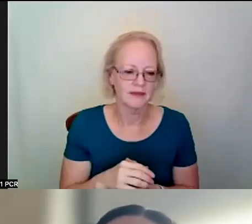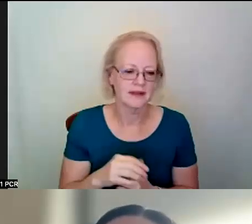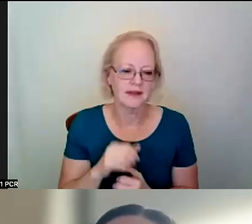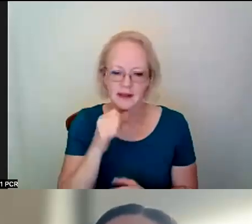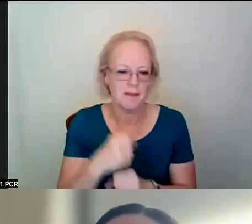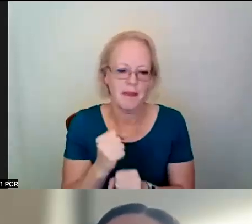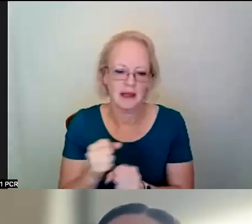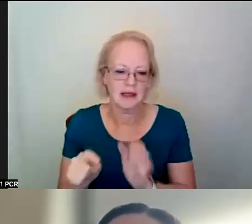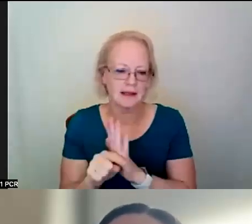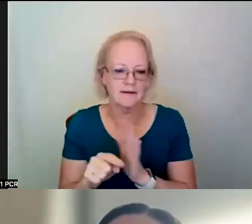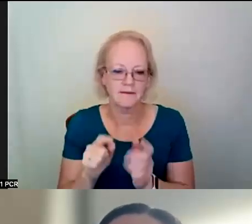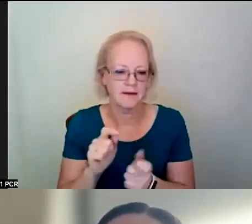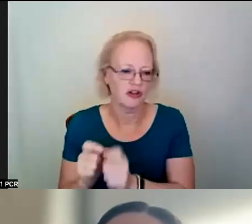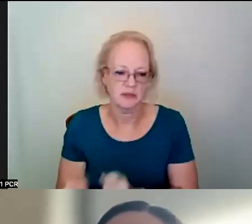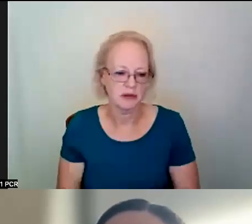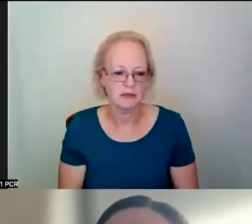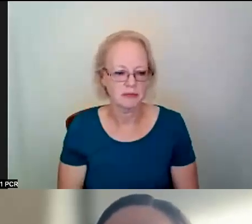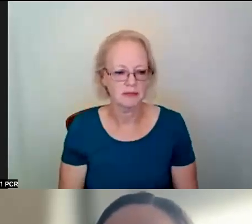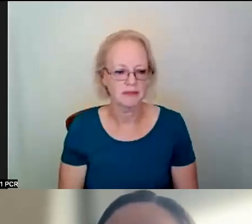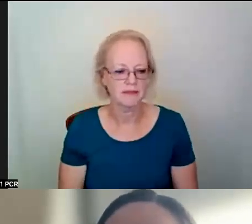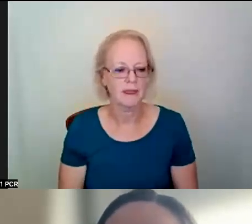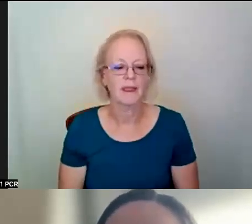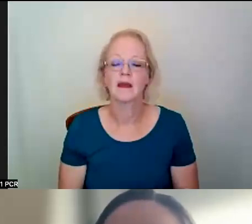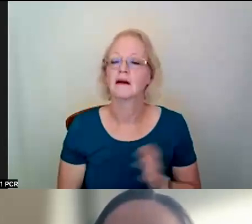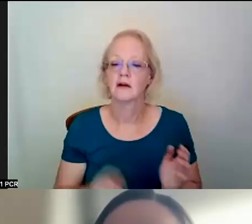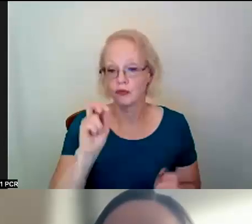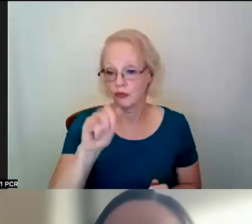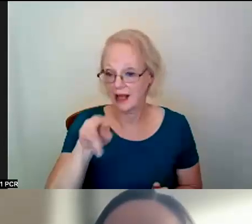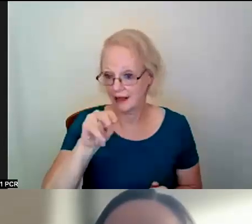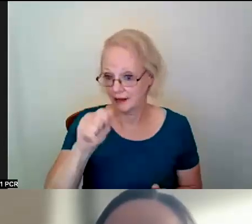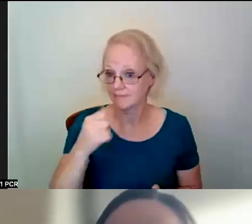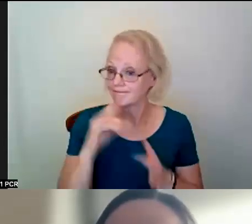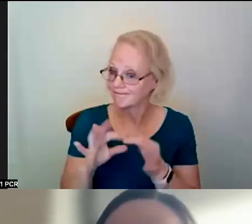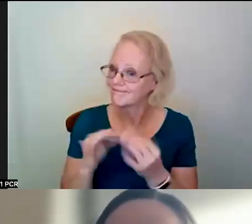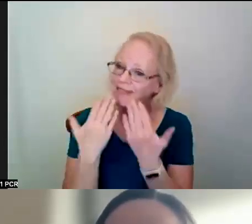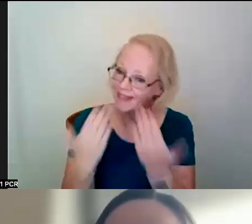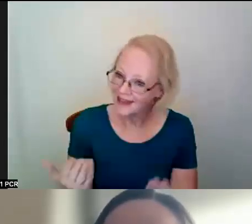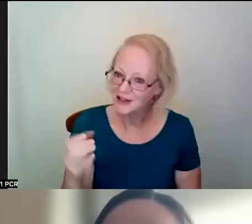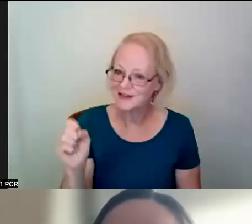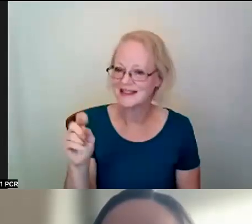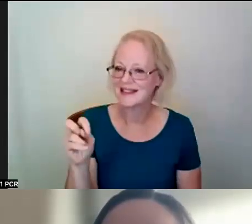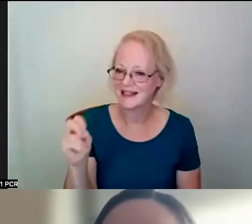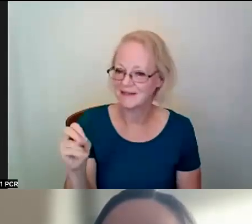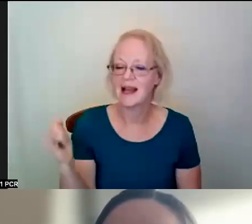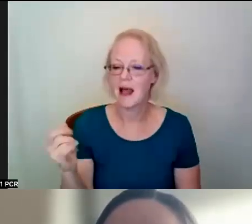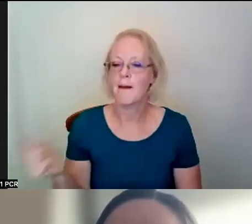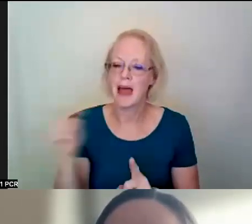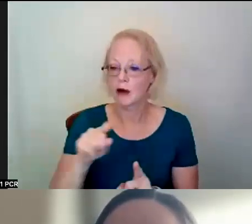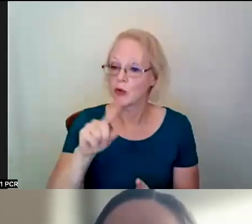adjustment. Great. Thank you, Steve. David, back to the automatic